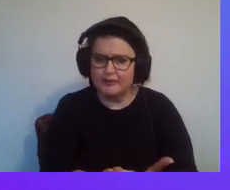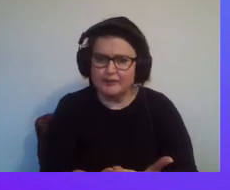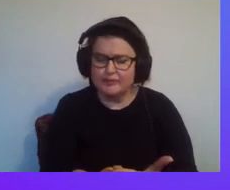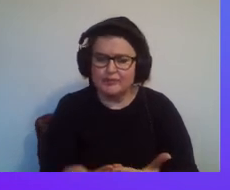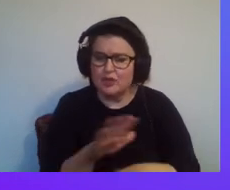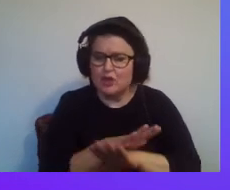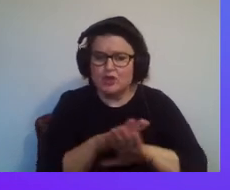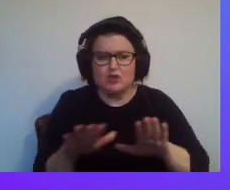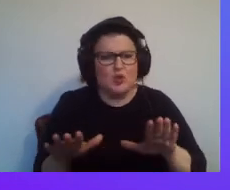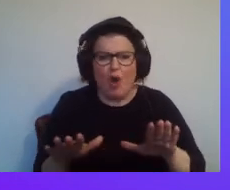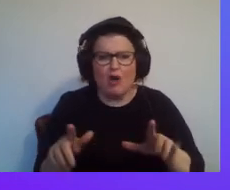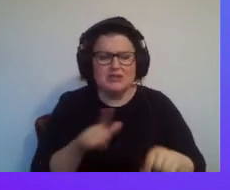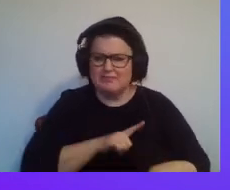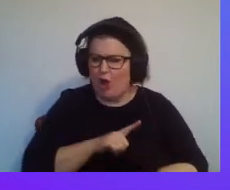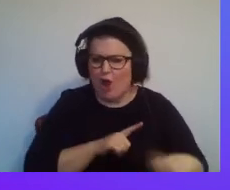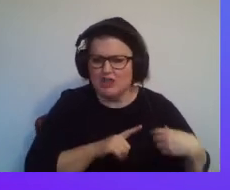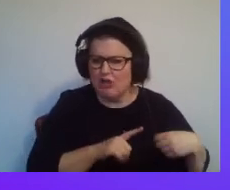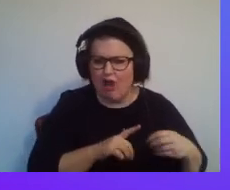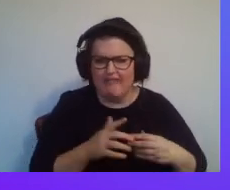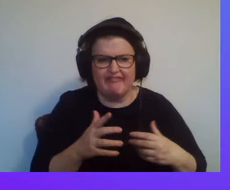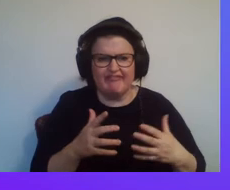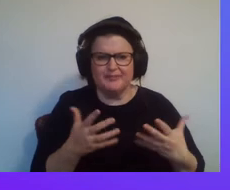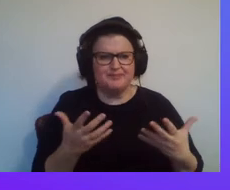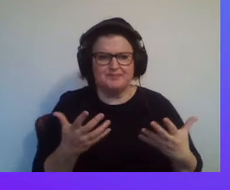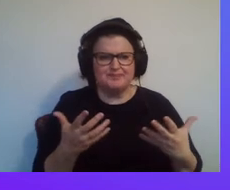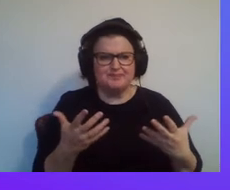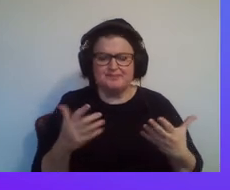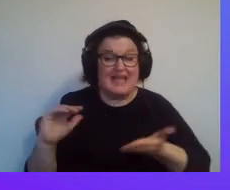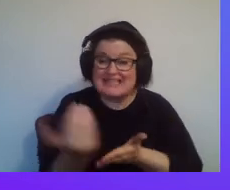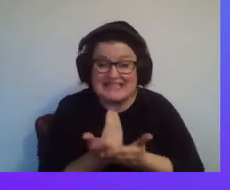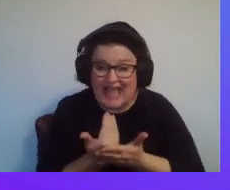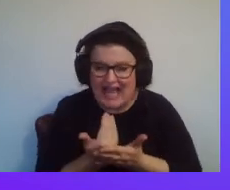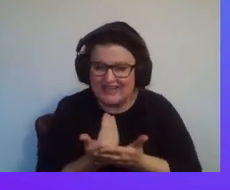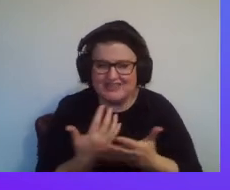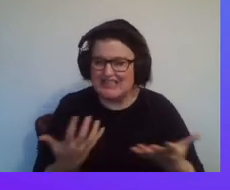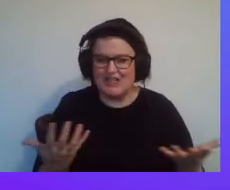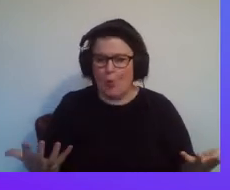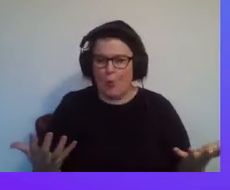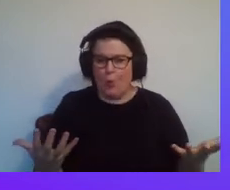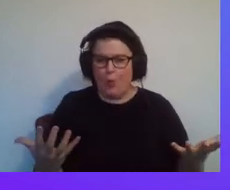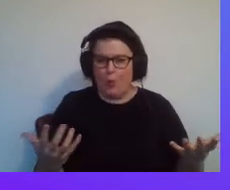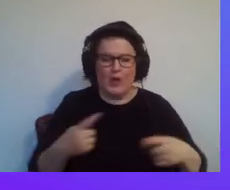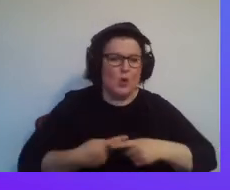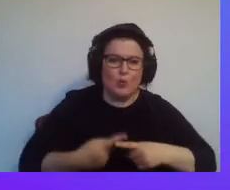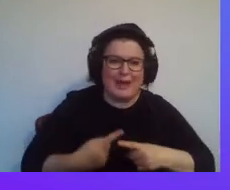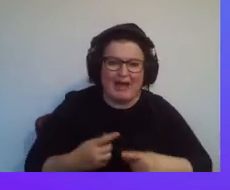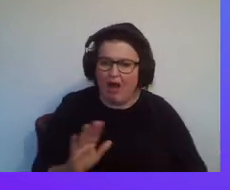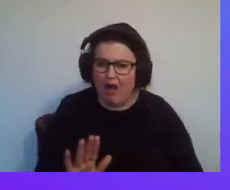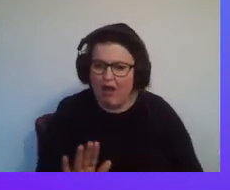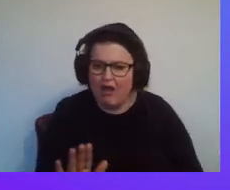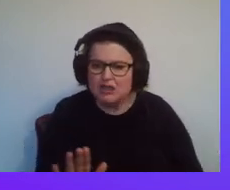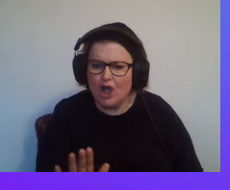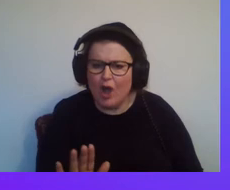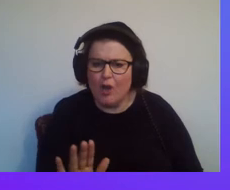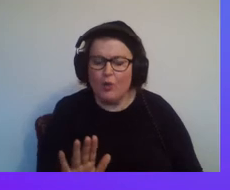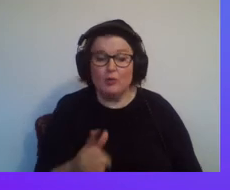issues related to acceleration for safety or accelerating things. It was really to do with stop